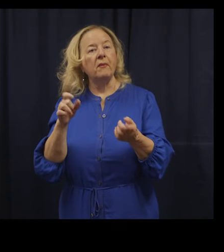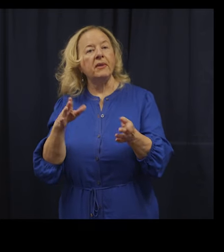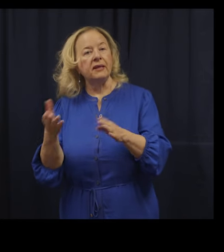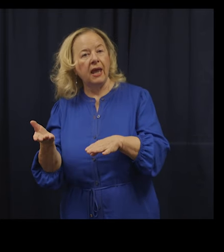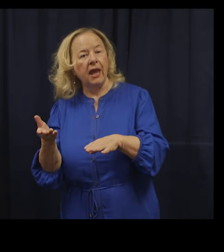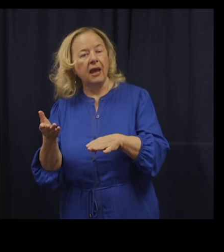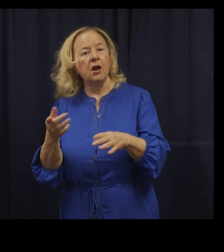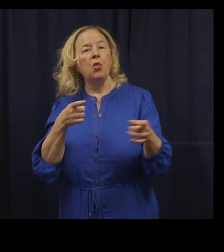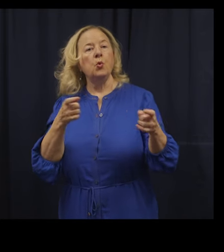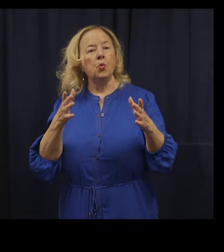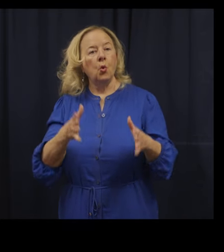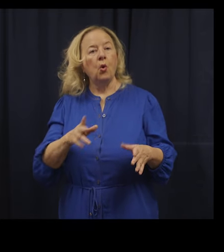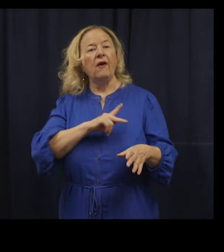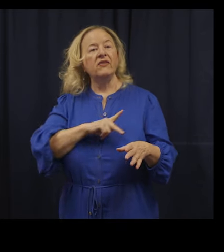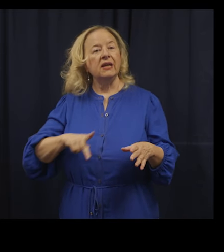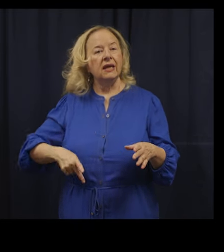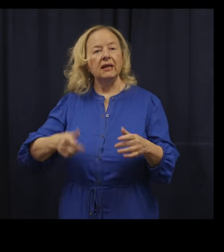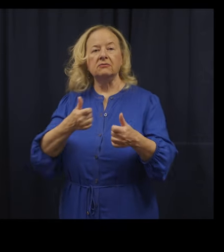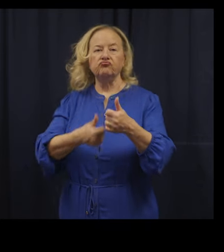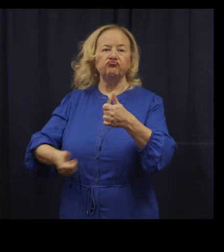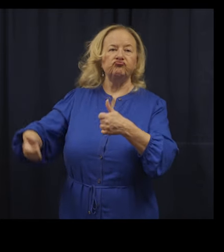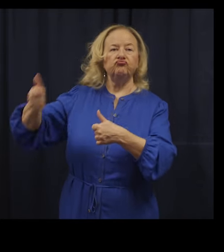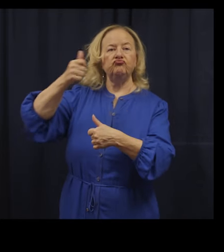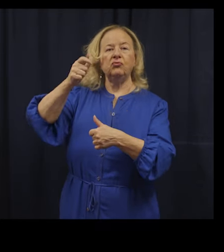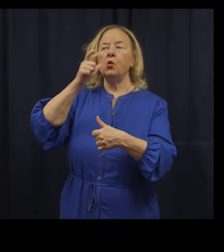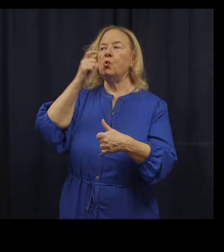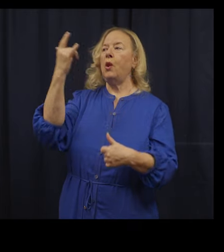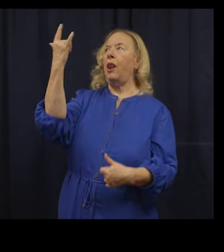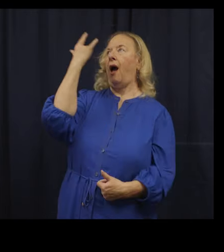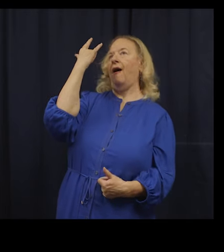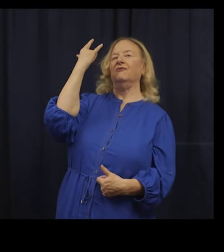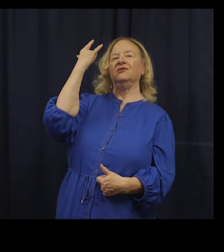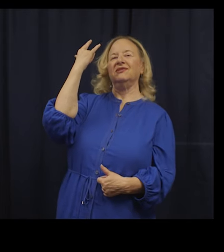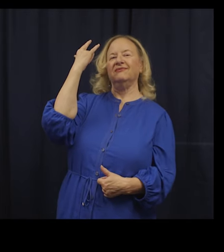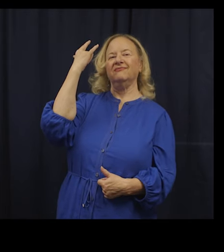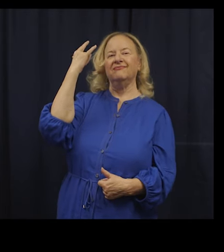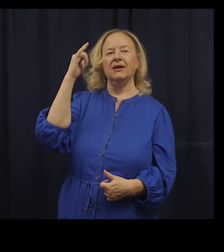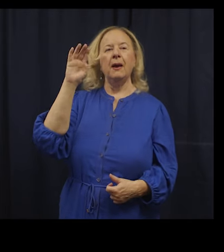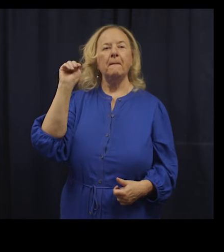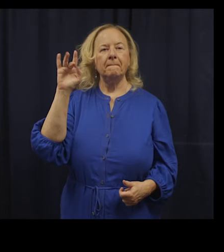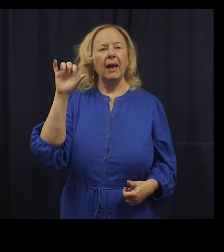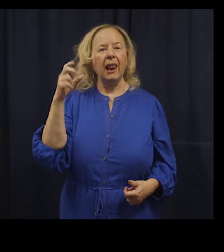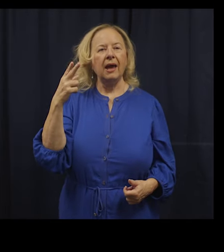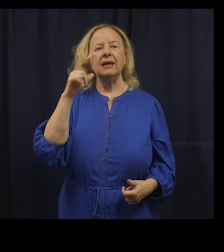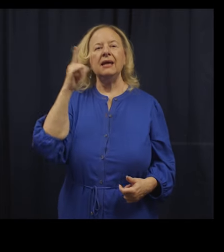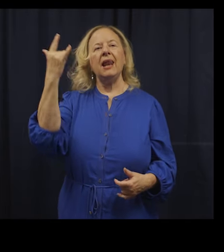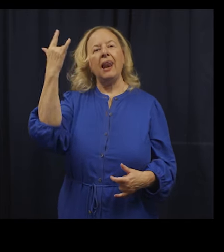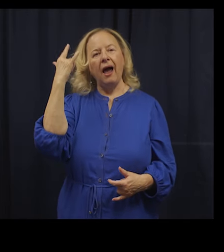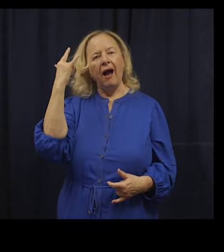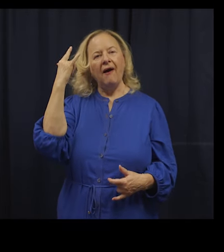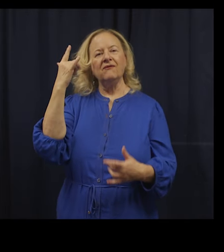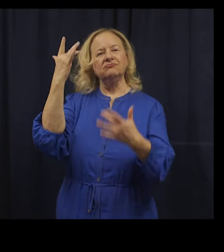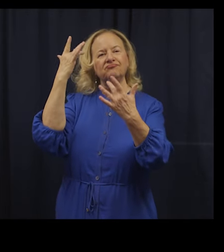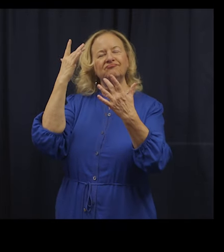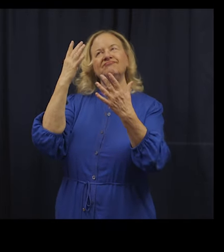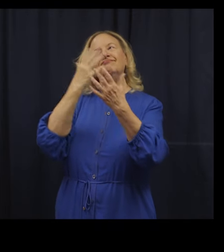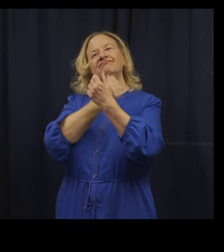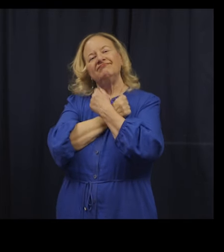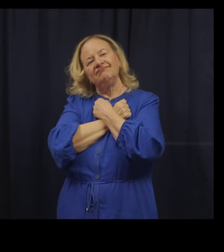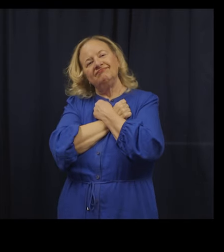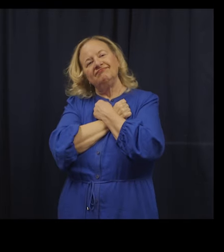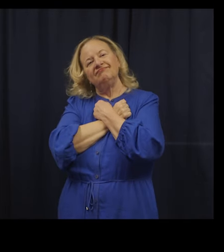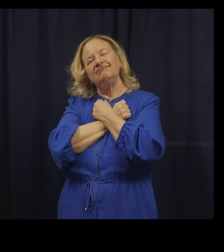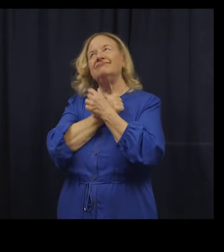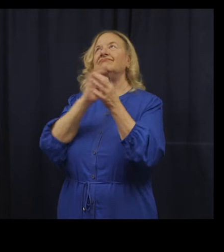ruler of the kings of the earth, to him who loves us. See, it's Amalek. He loves us, and he just wants people who love him